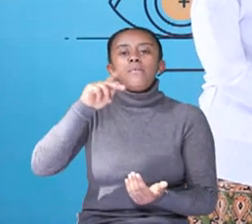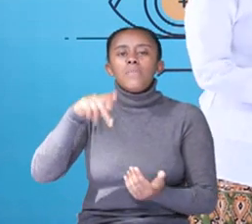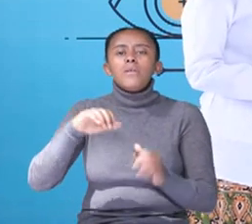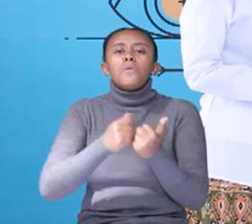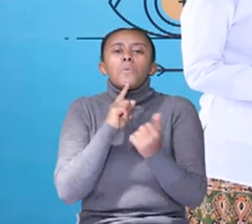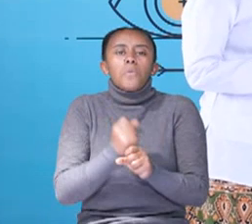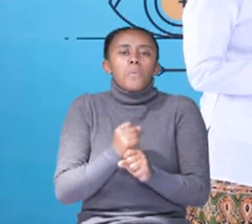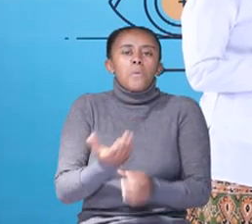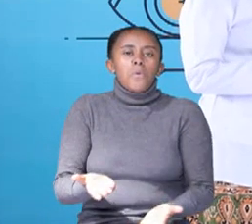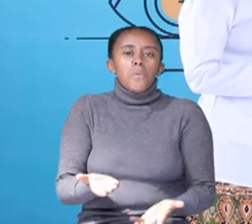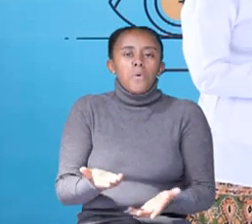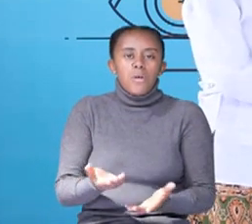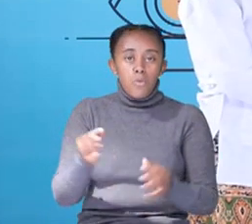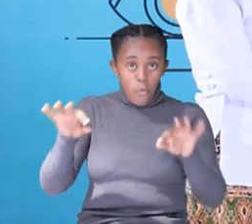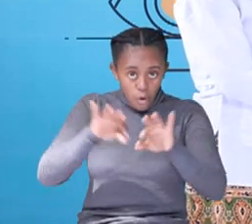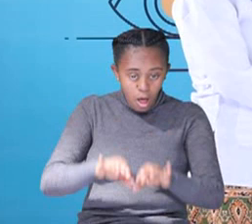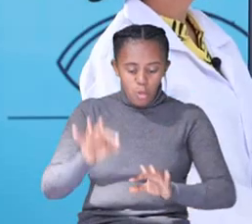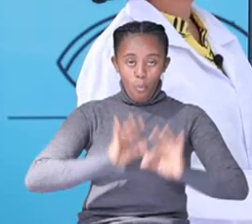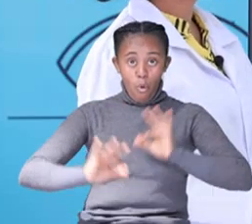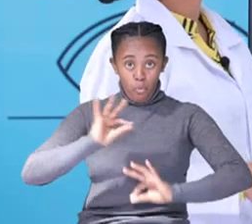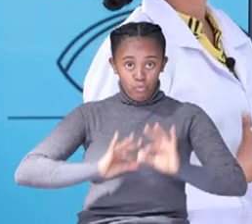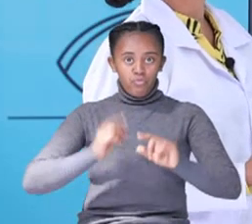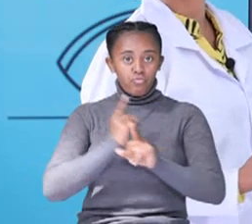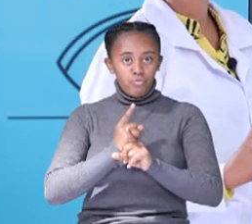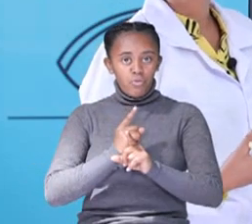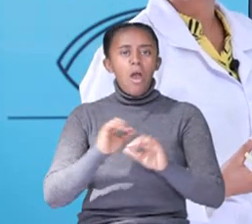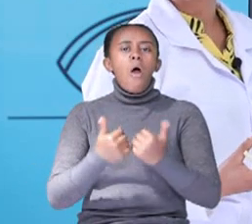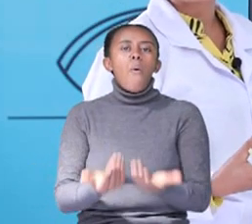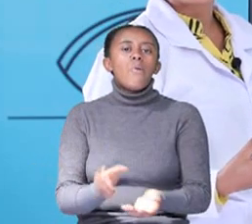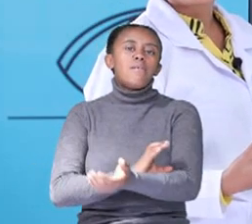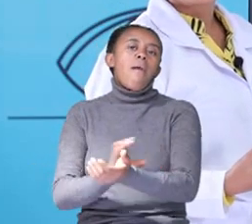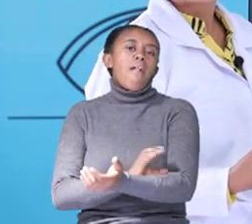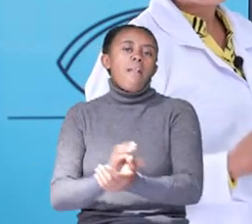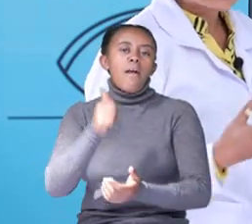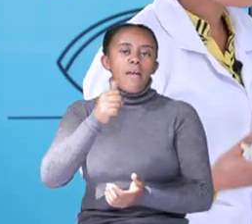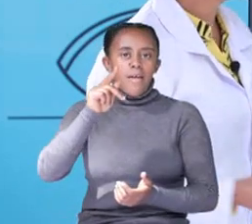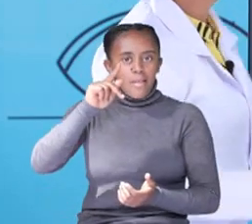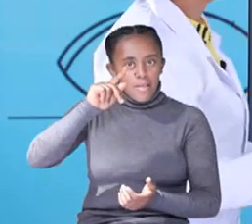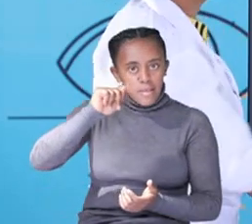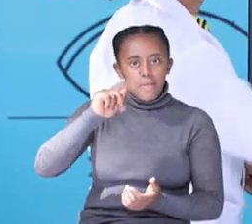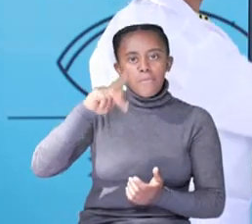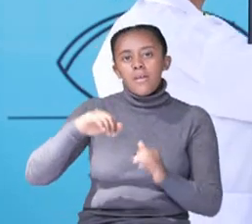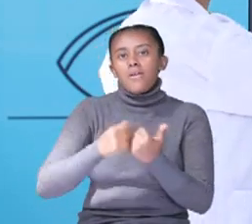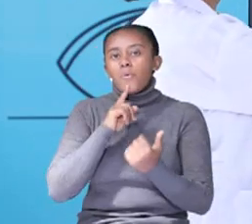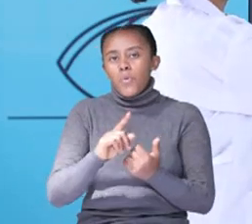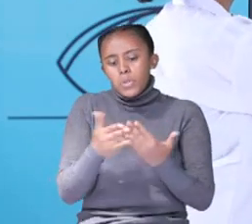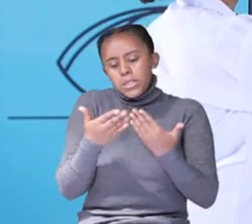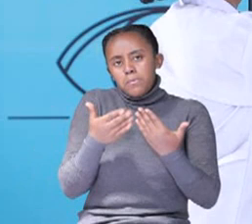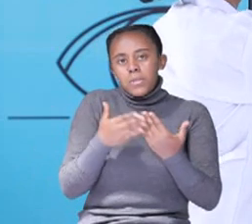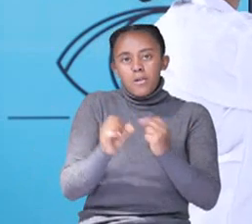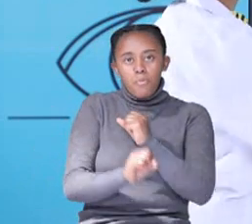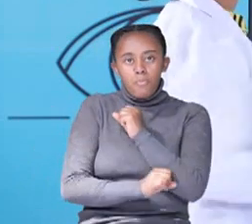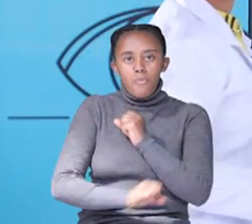cell. If ATP is such an important molecule, how cells produce ATP? It is simply by a process known